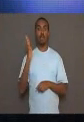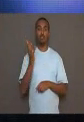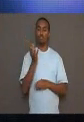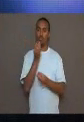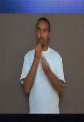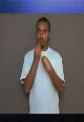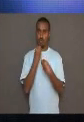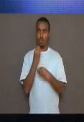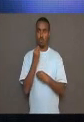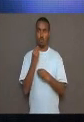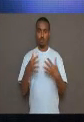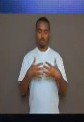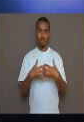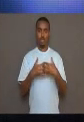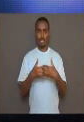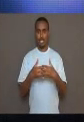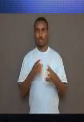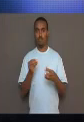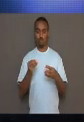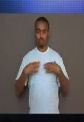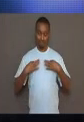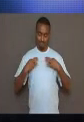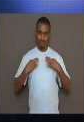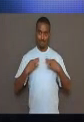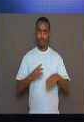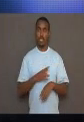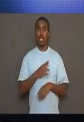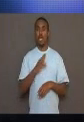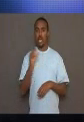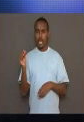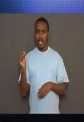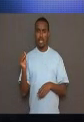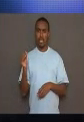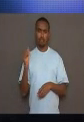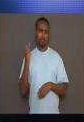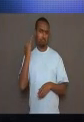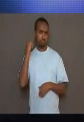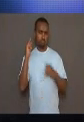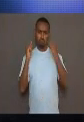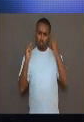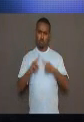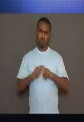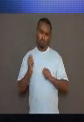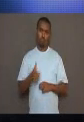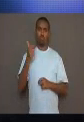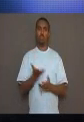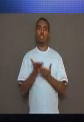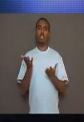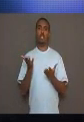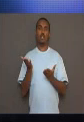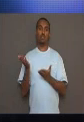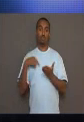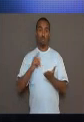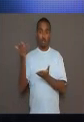food, materials for clothing, and even precious metals are made available